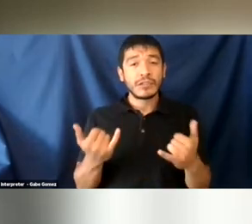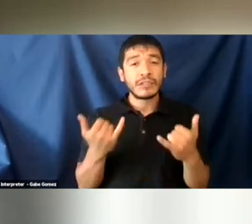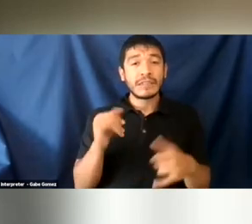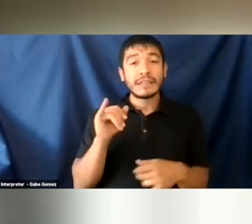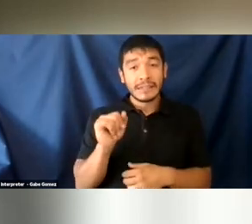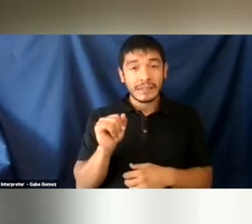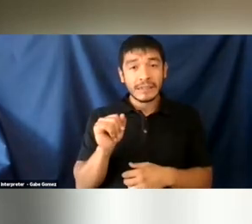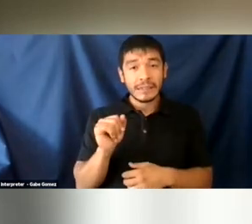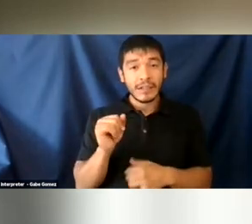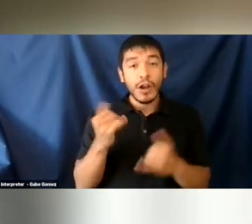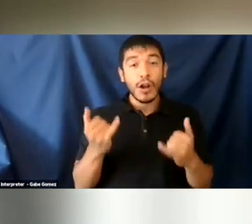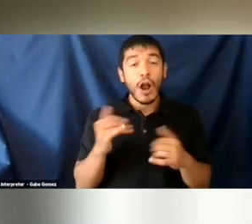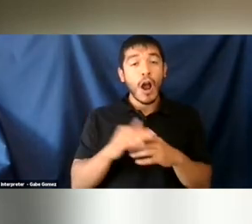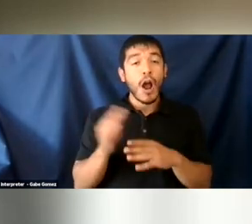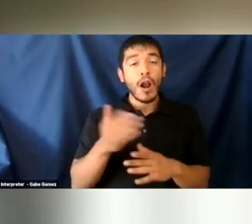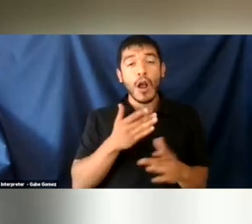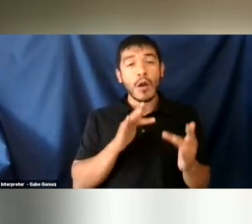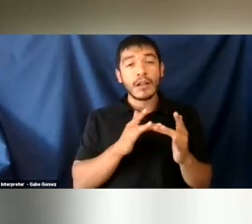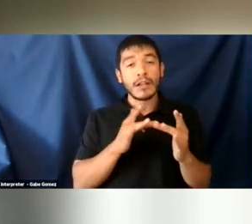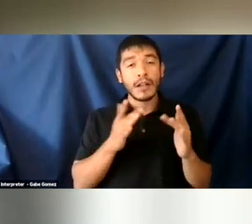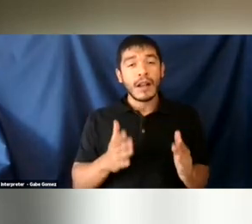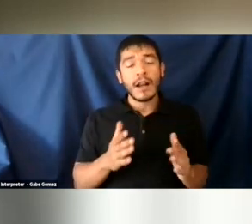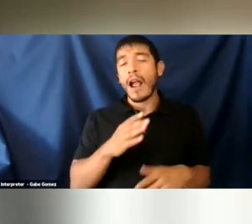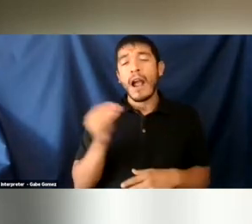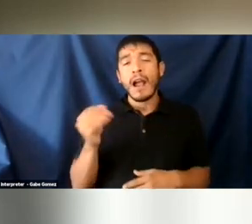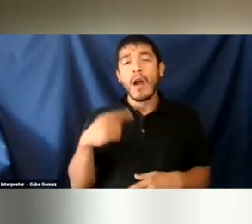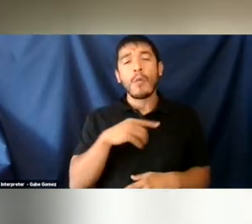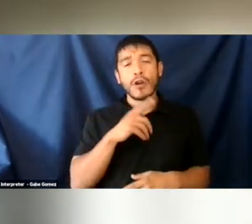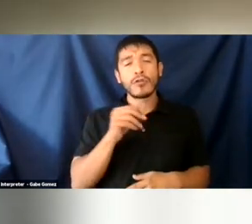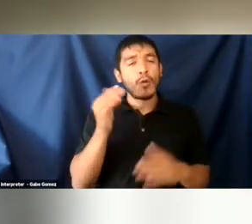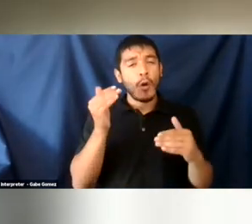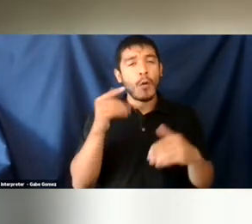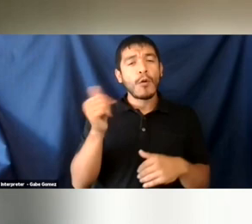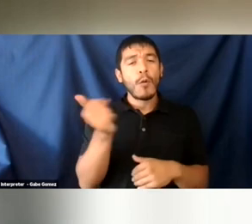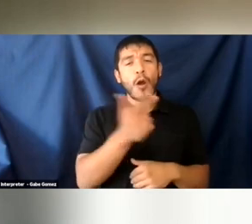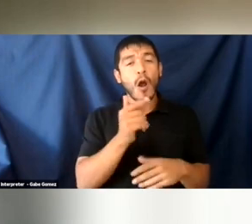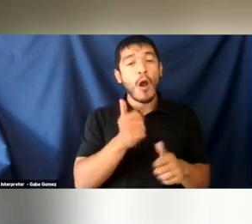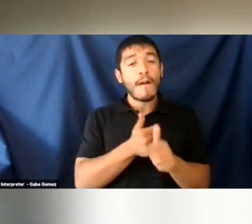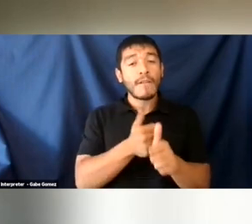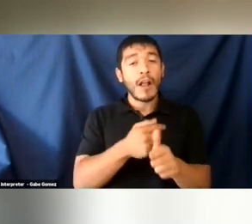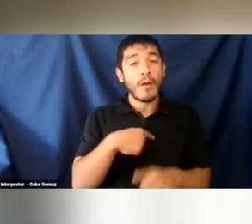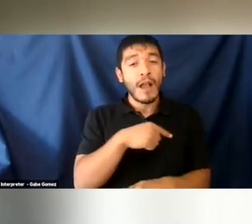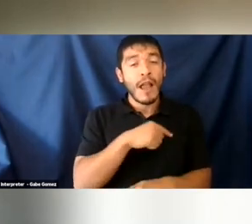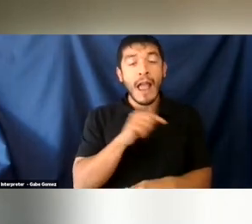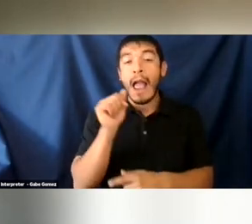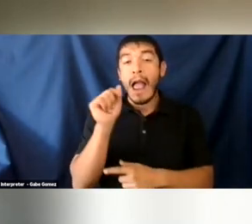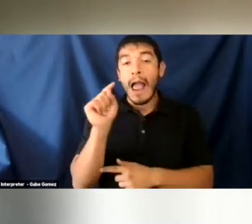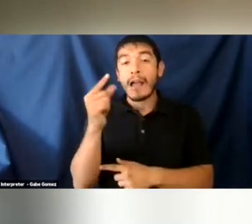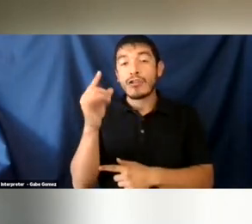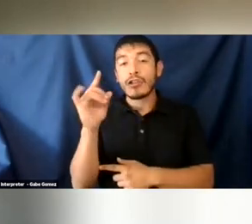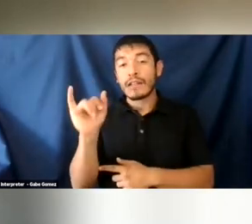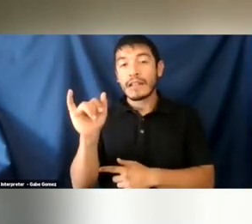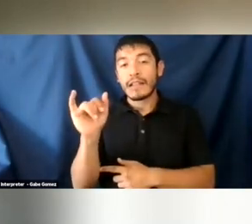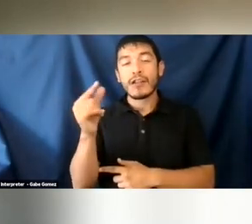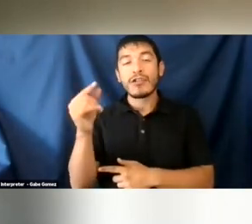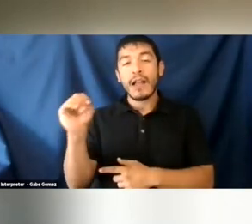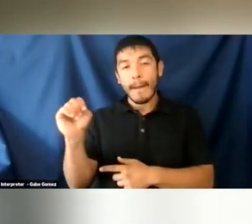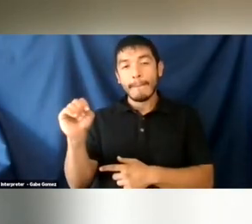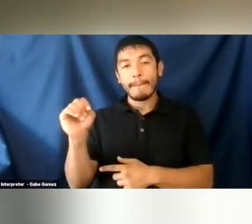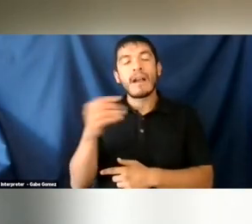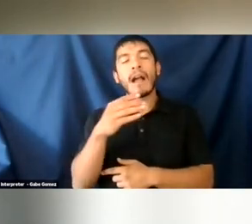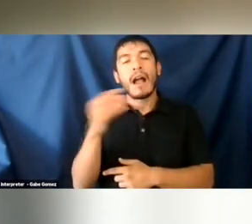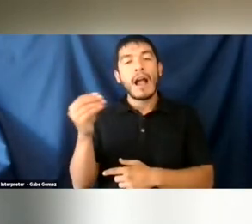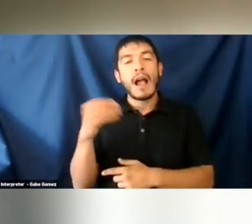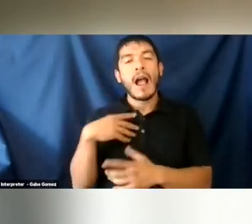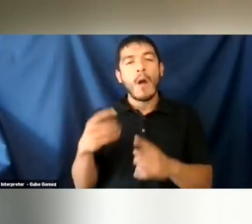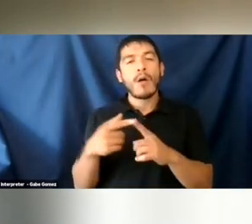is currently on our website, and we do hope you all are following us at GDIGM. And